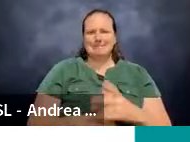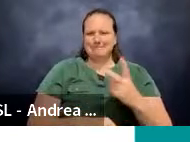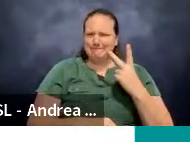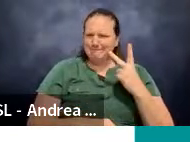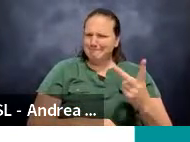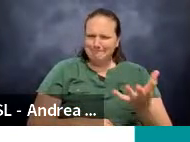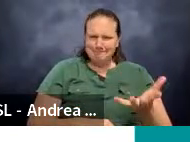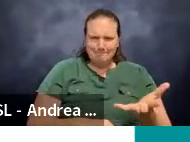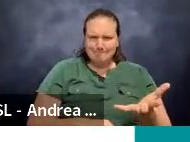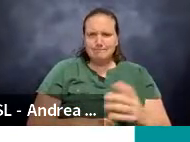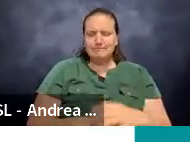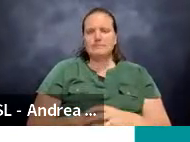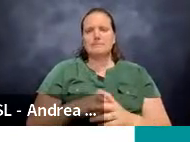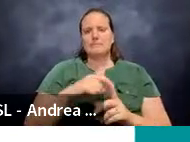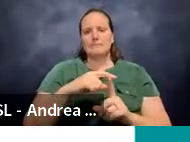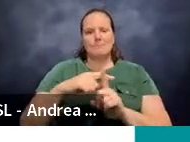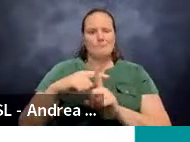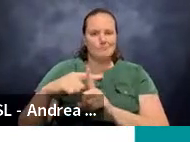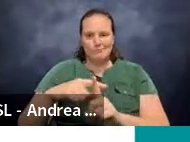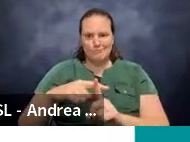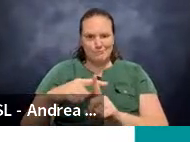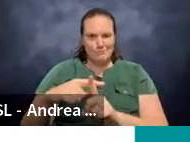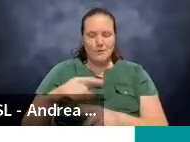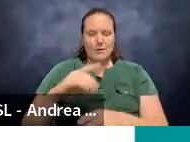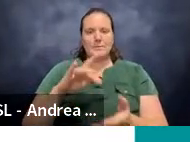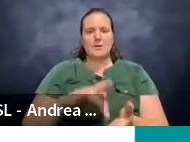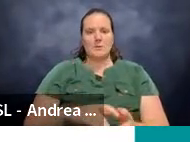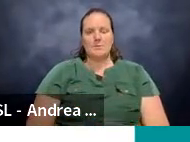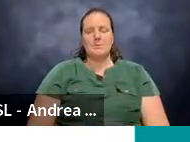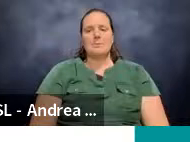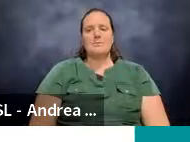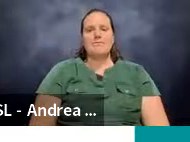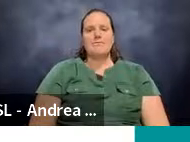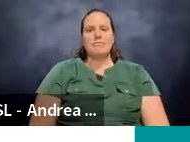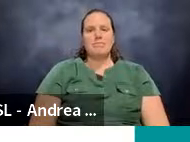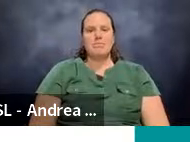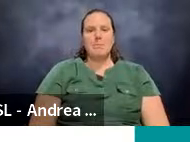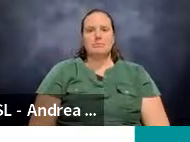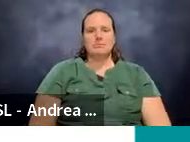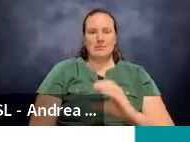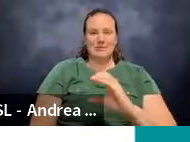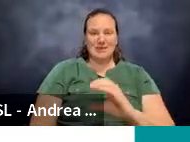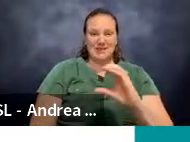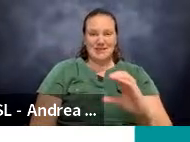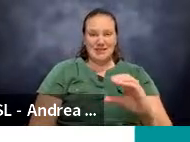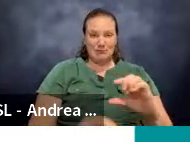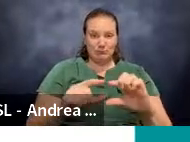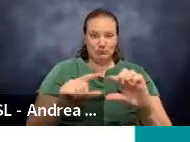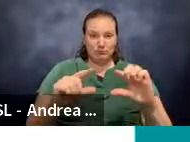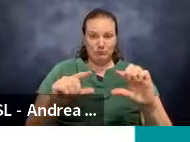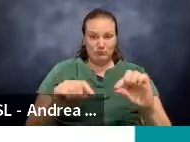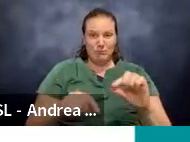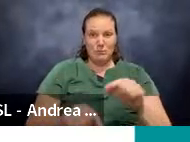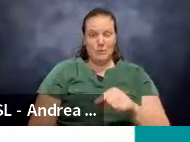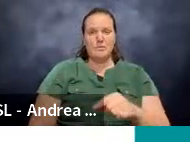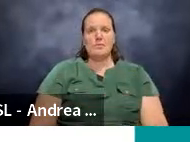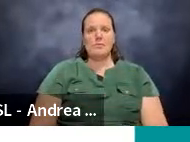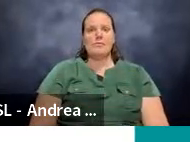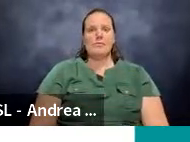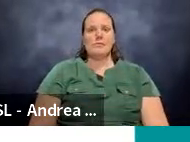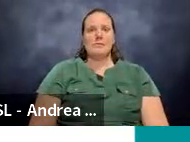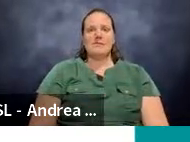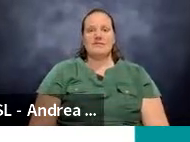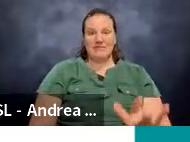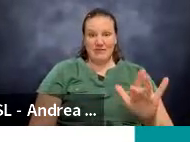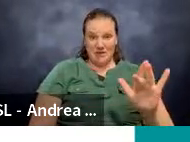hover your mouse over the bottom middle of the screen. Click the square CC icon towards the right side of the menu to